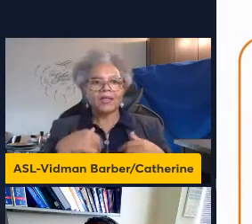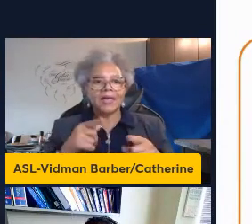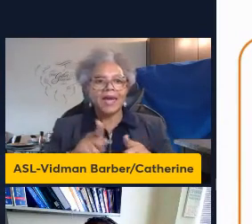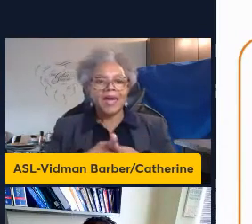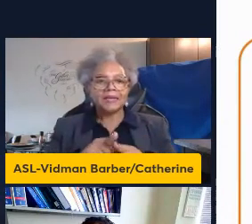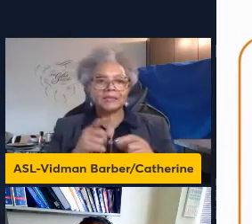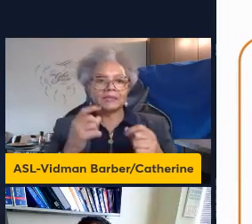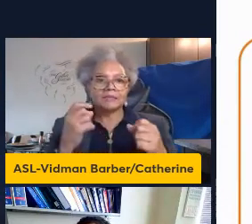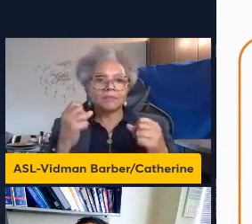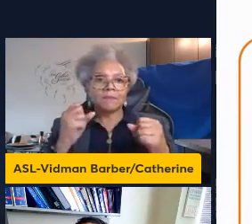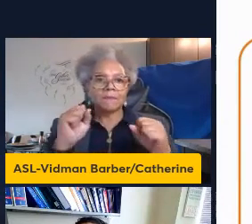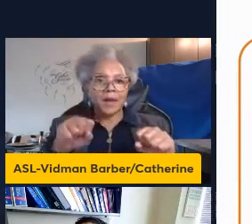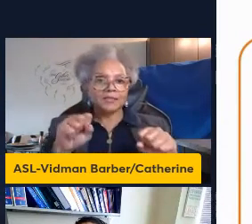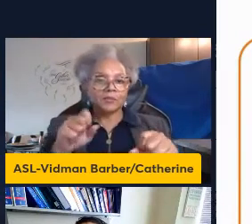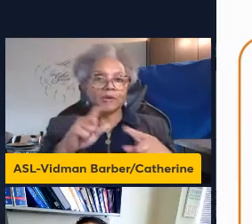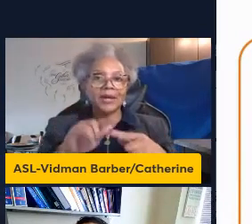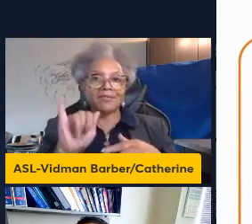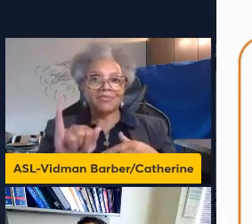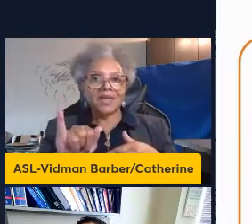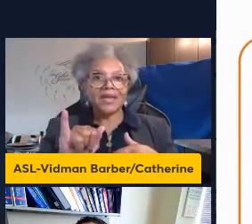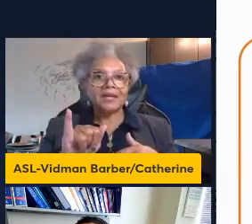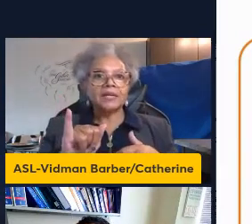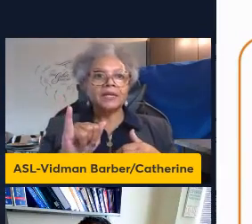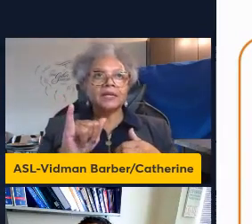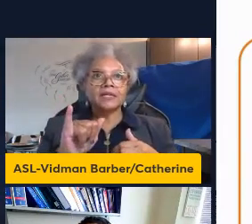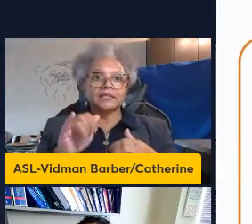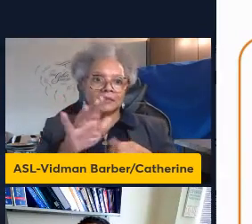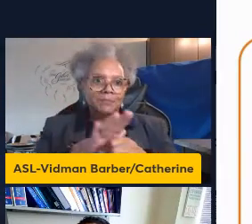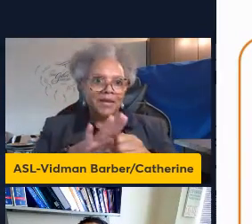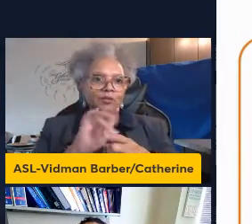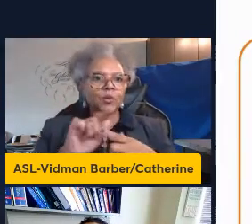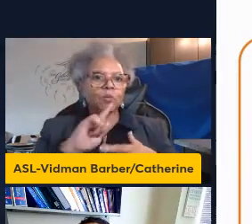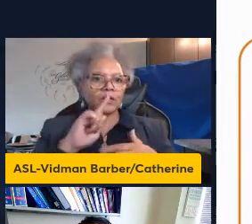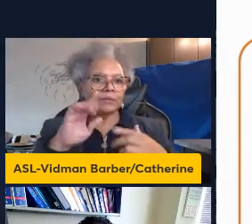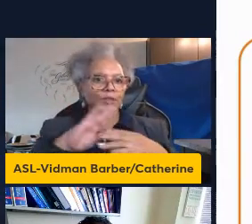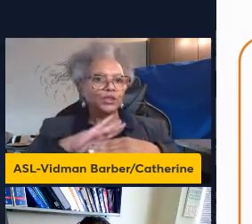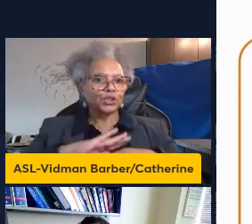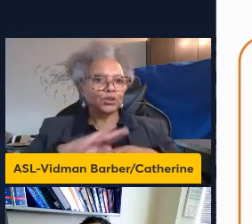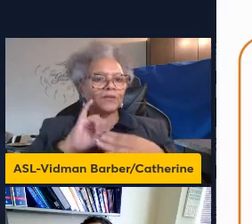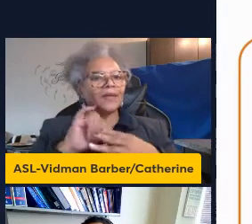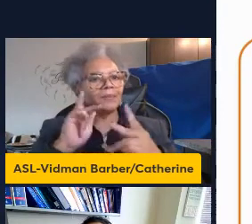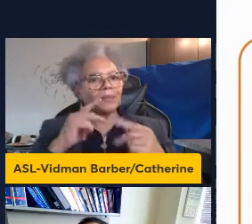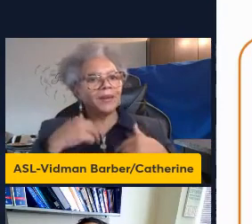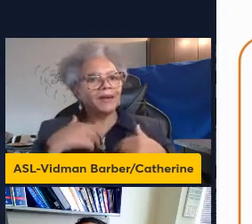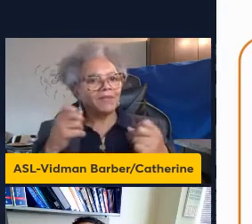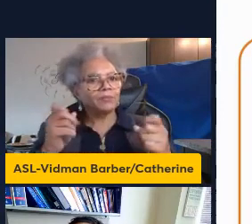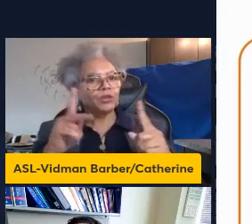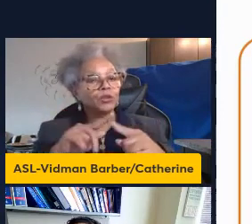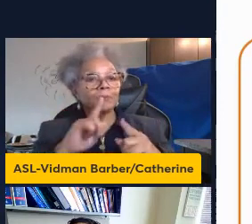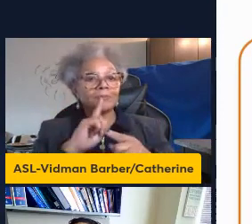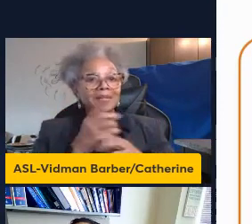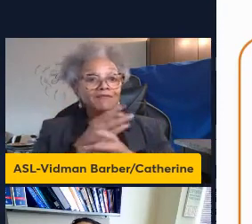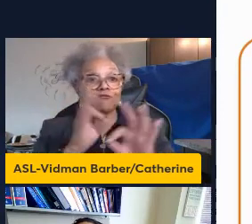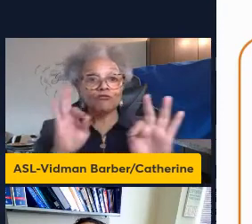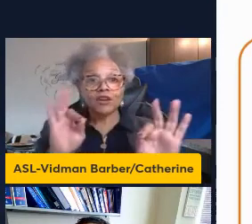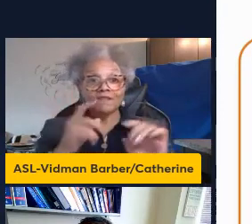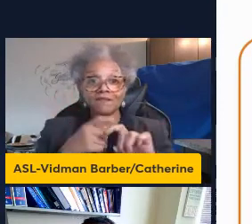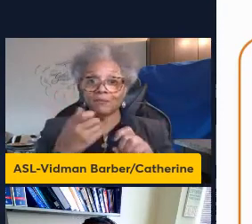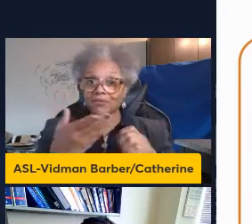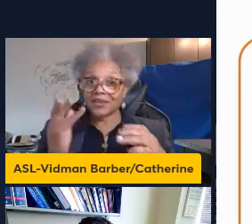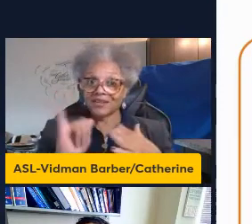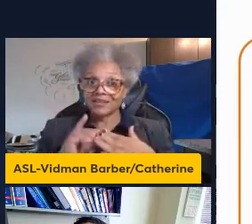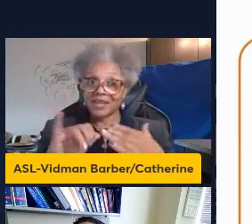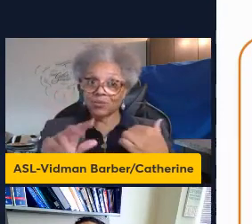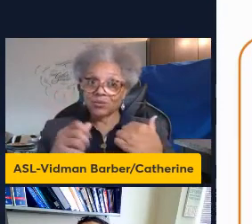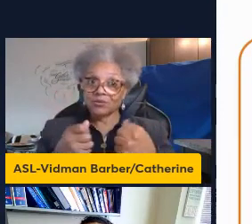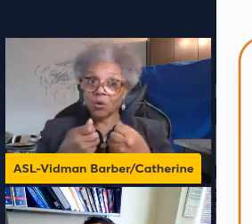that in the space of health justice, that we want to ensure that people have the chance to be free from the things that would